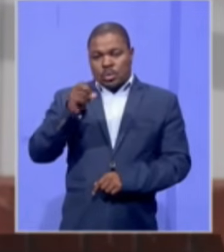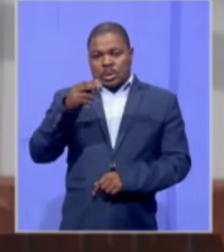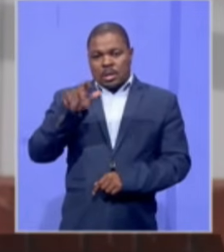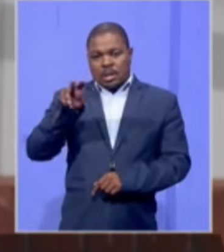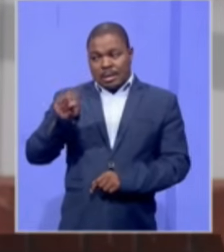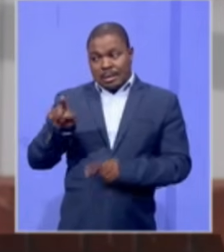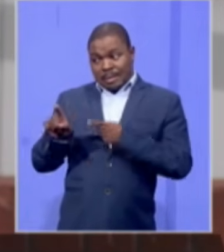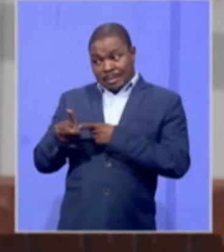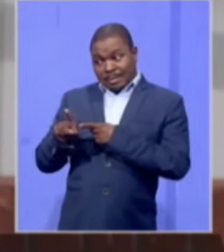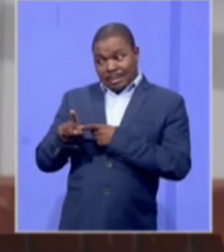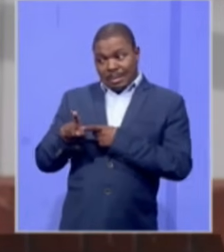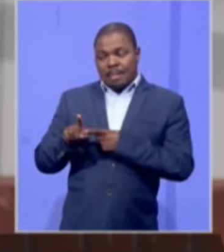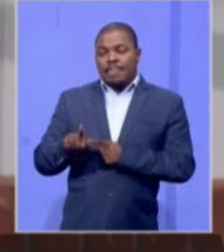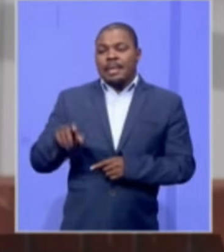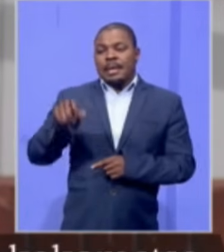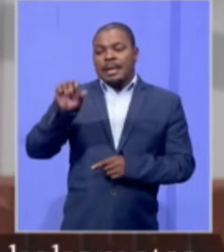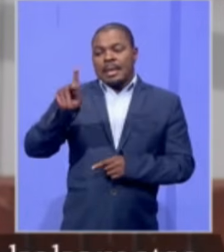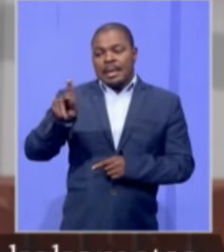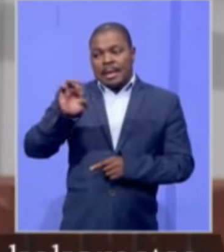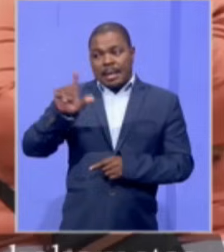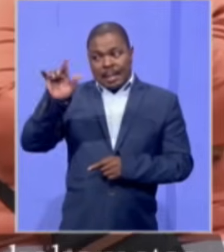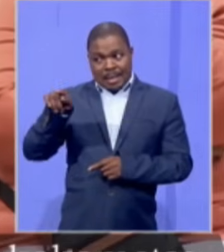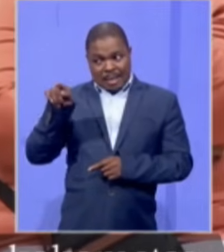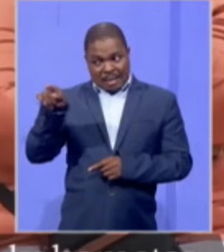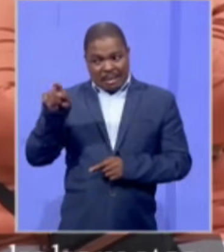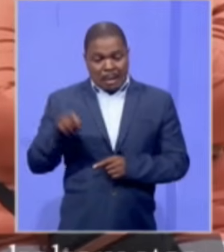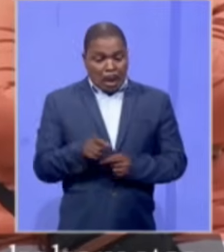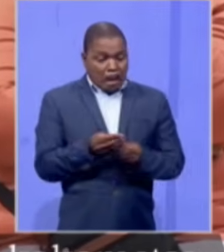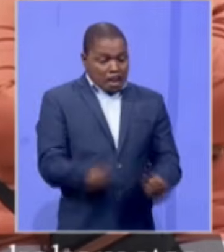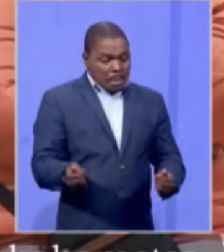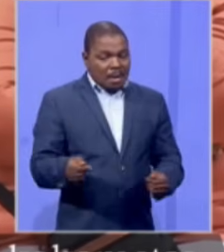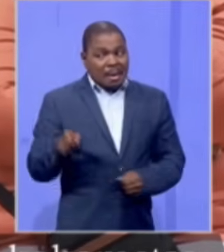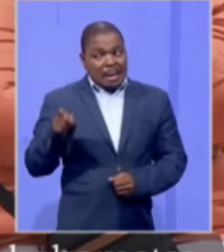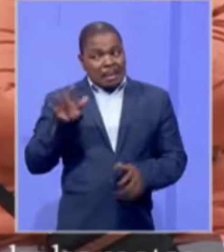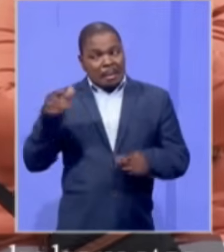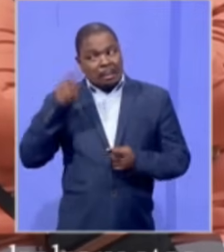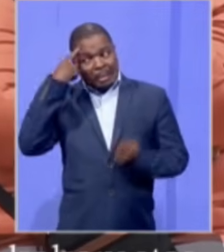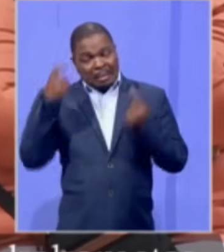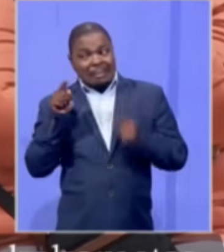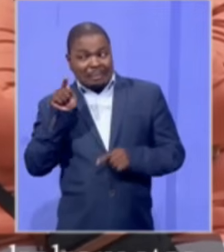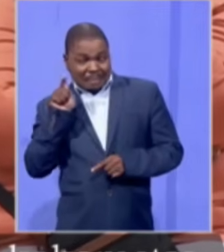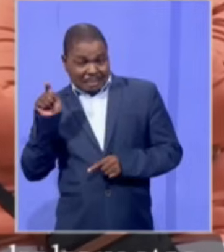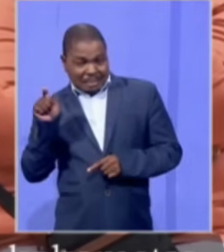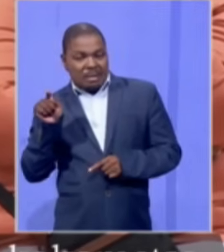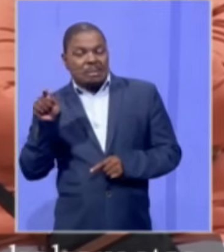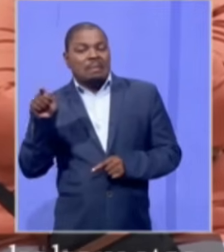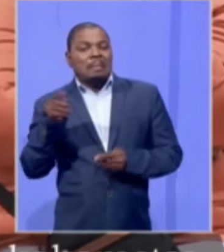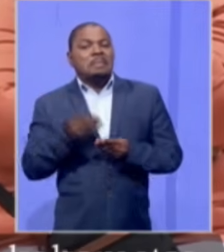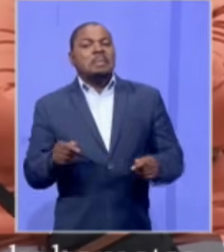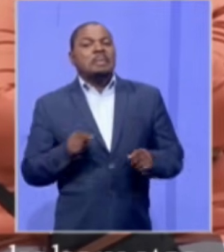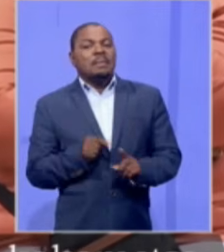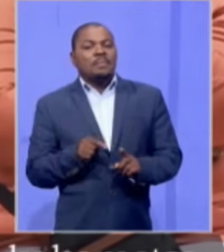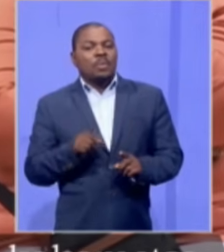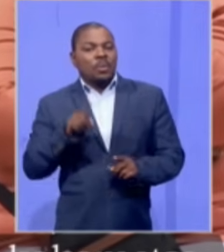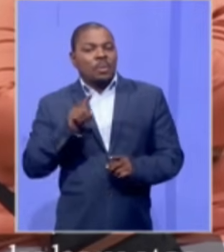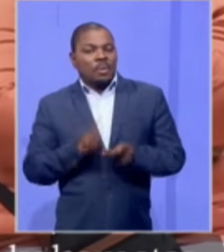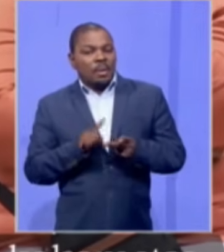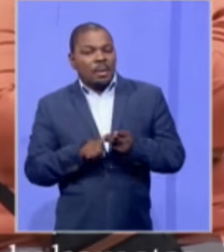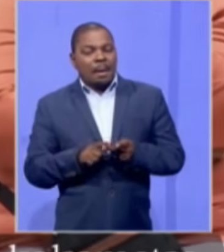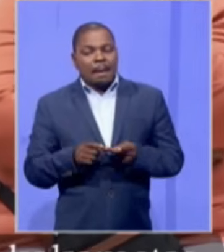a person of interest in her disappearance, and the fact that there was money